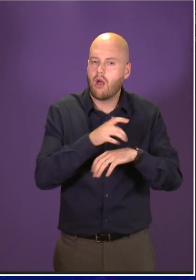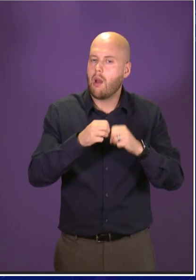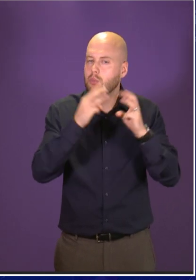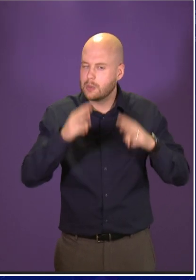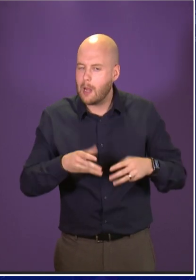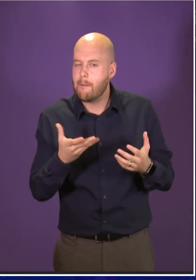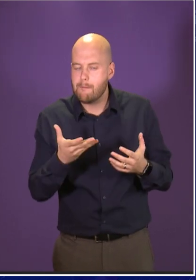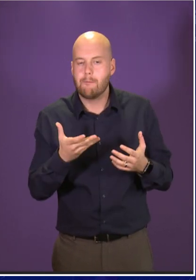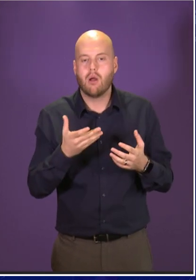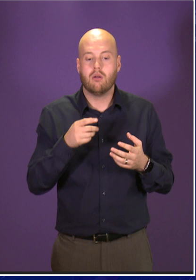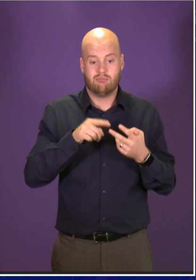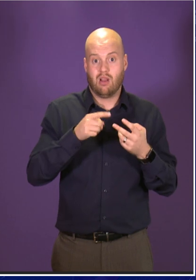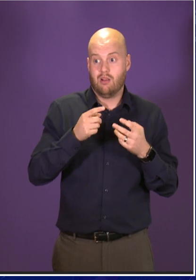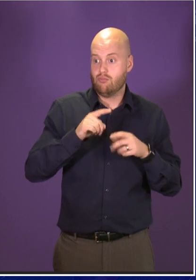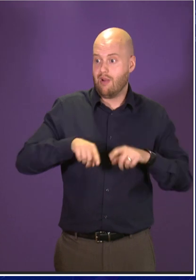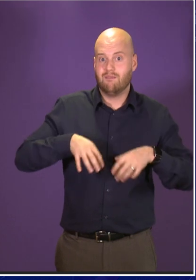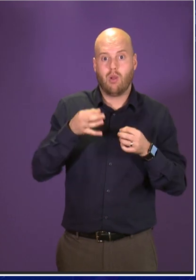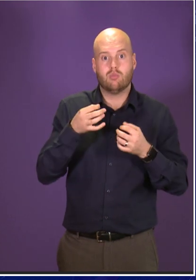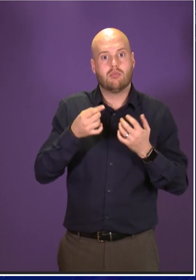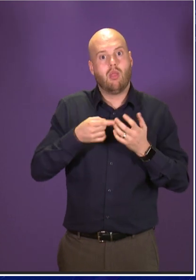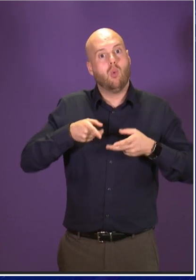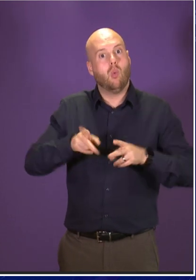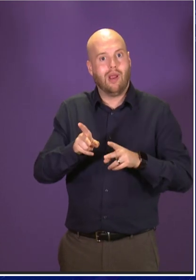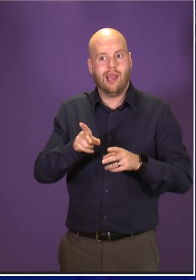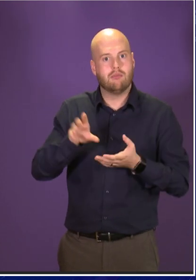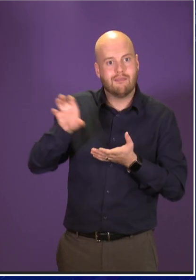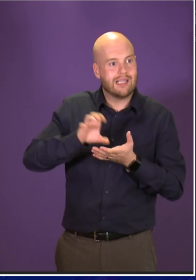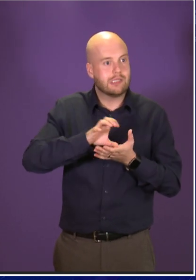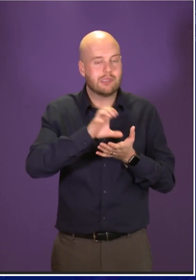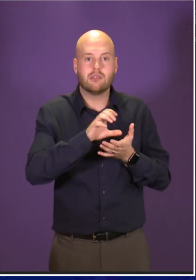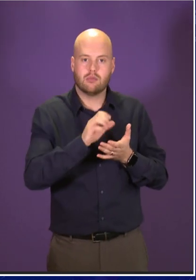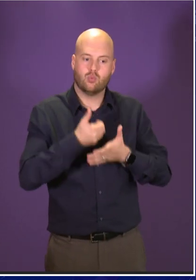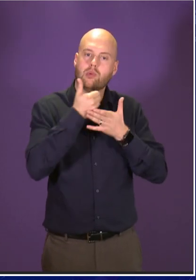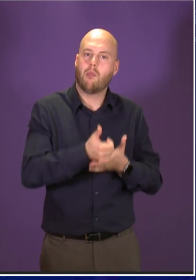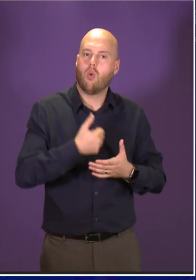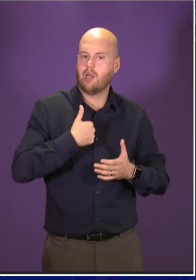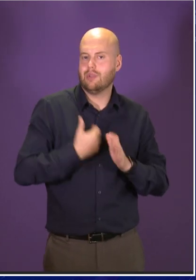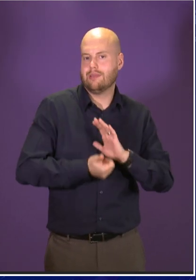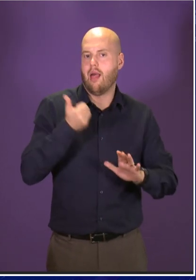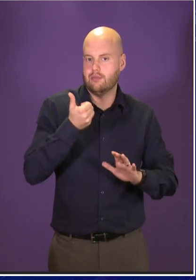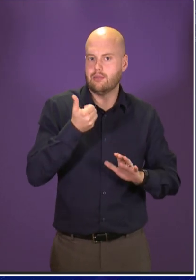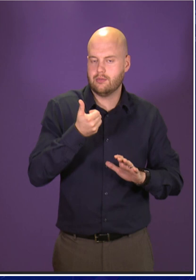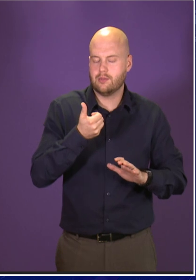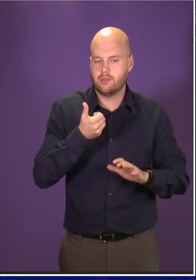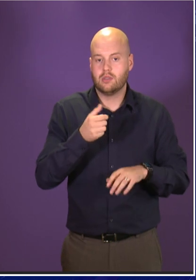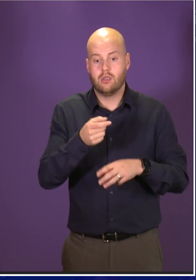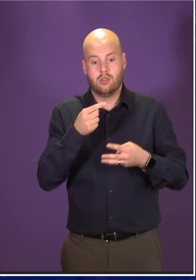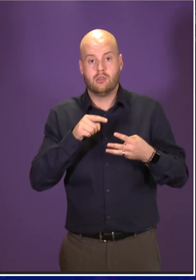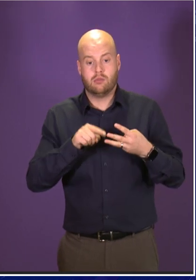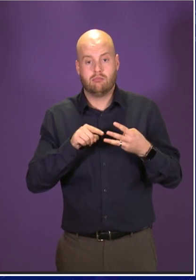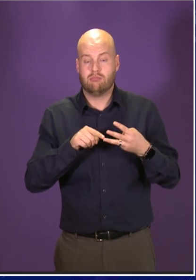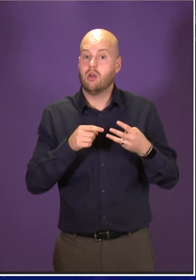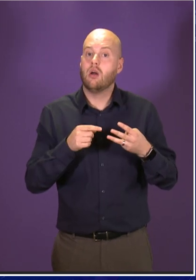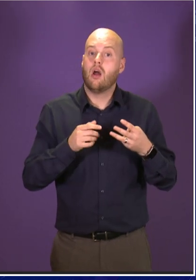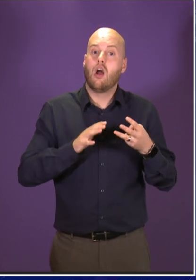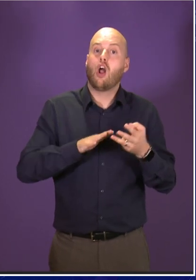alternative models of investment to support our creative talent to reach new and wider audiences. And finally,